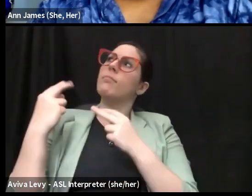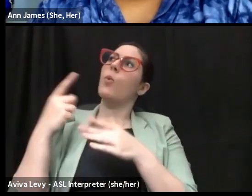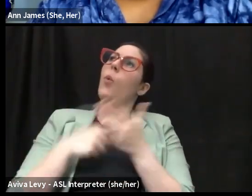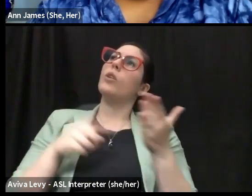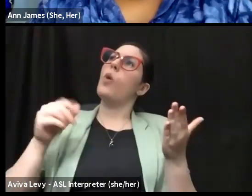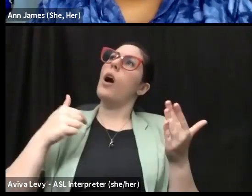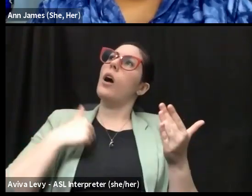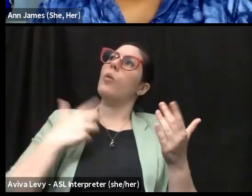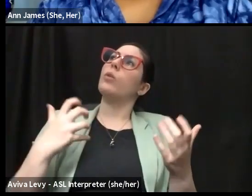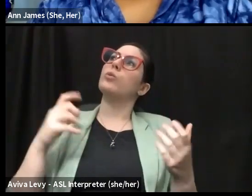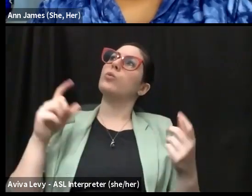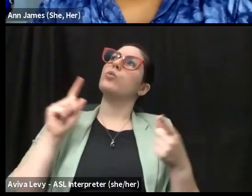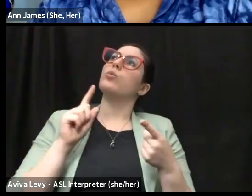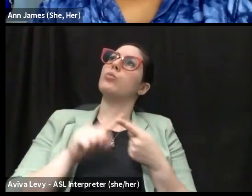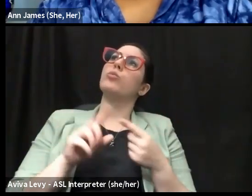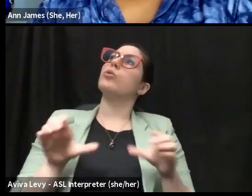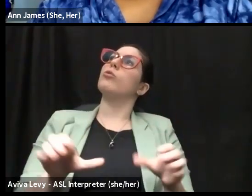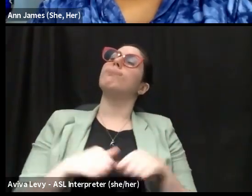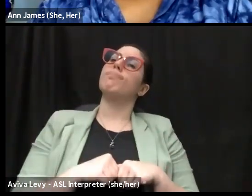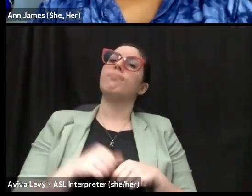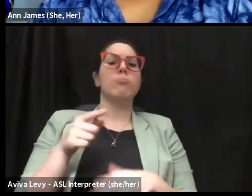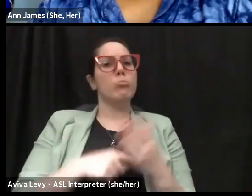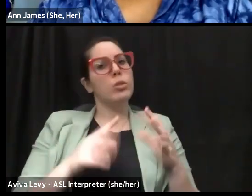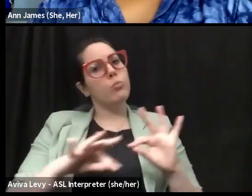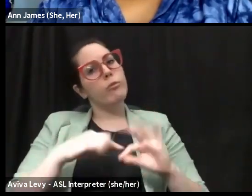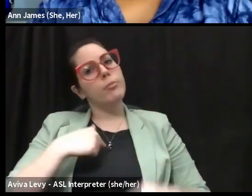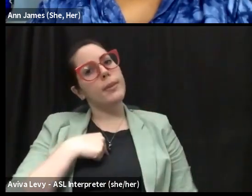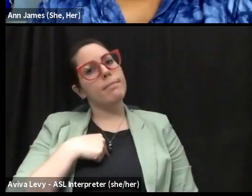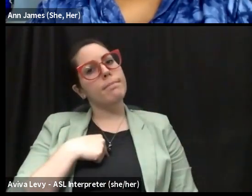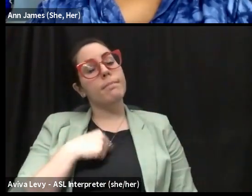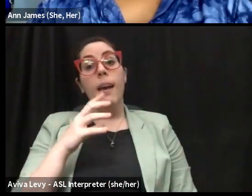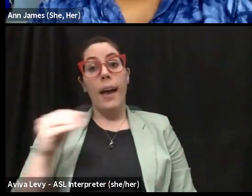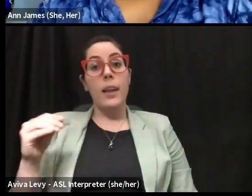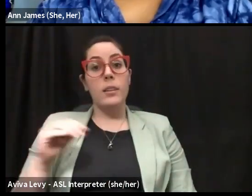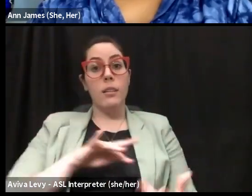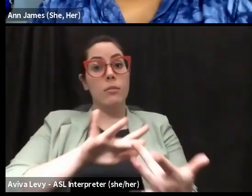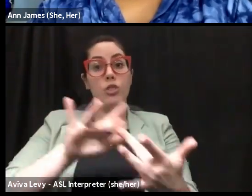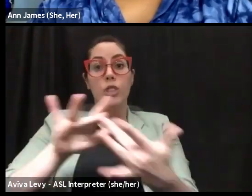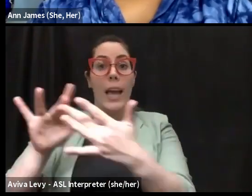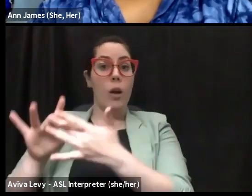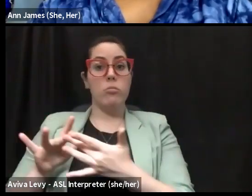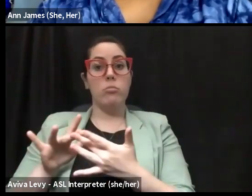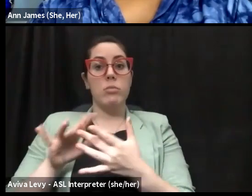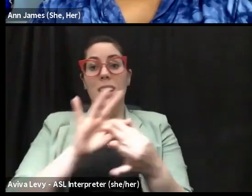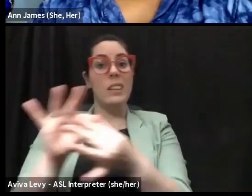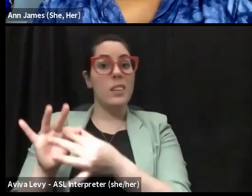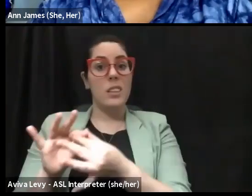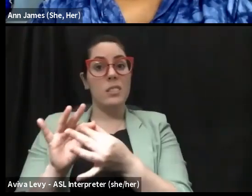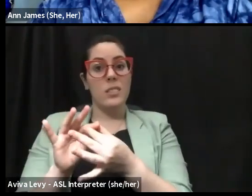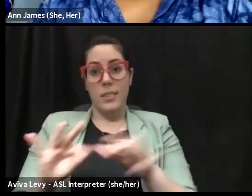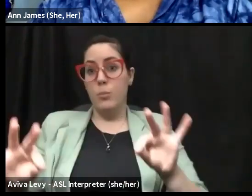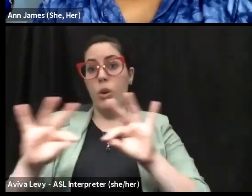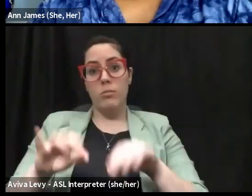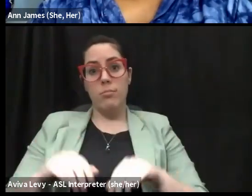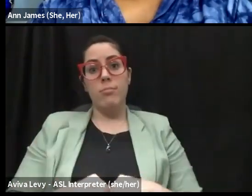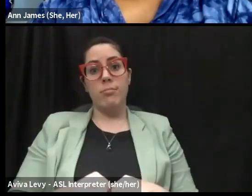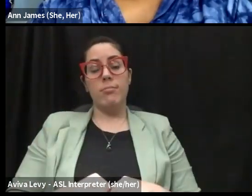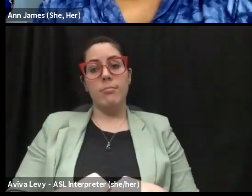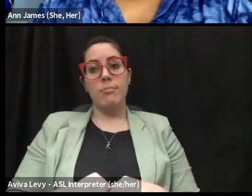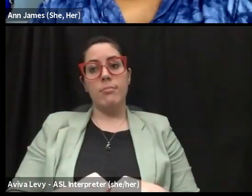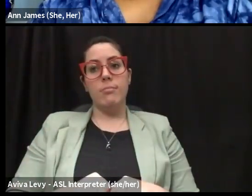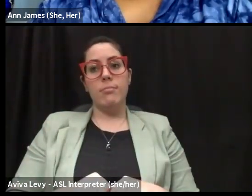me? And to the importance of reaching out and connecting, and the balance of, you know, taking time